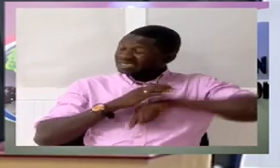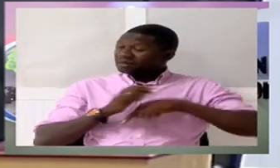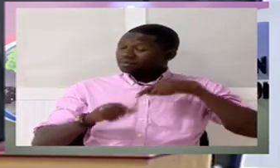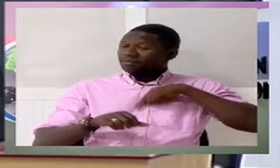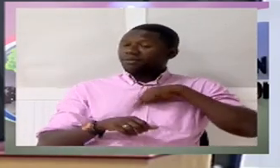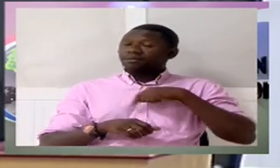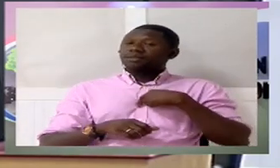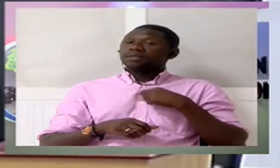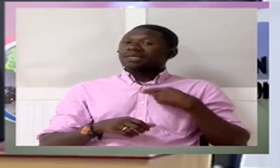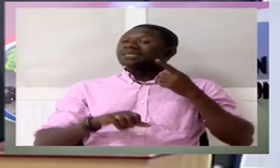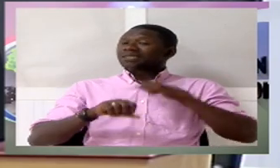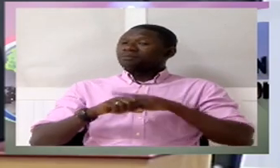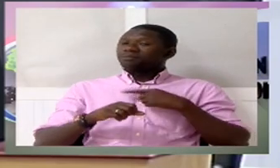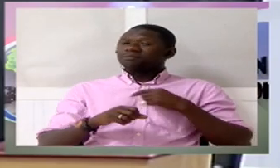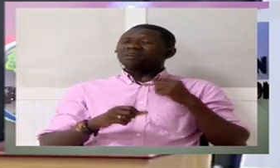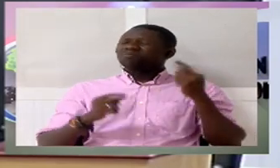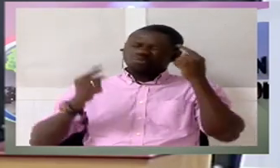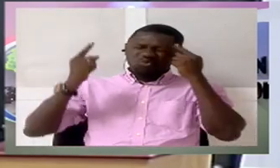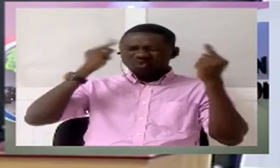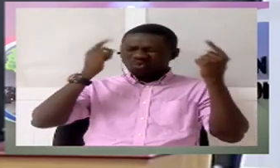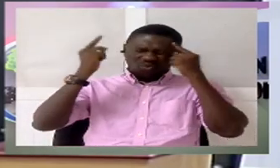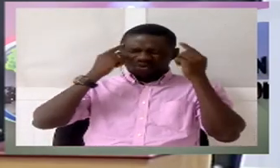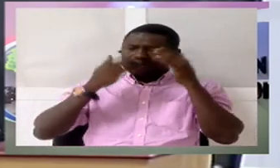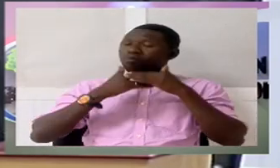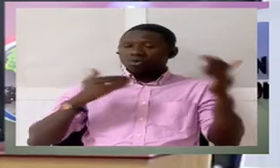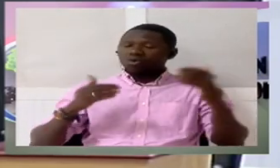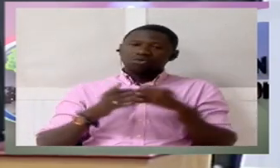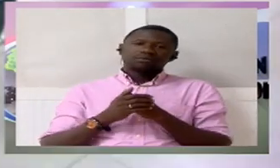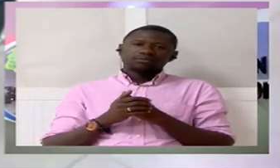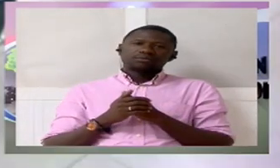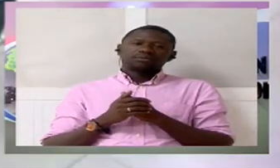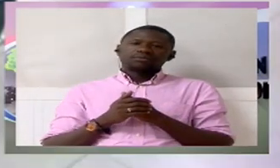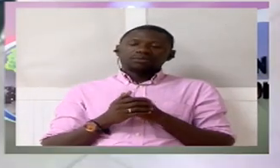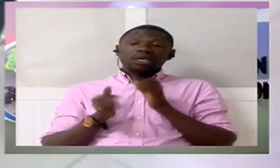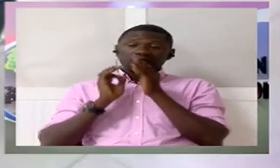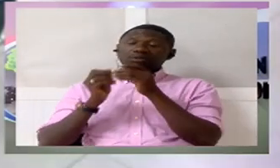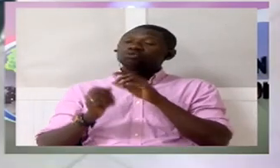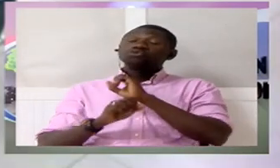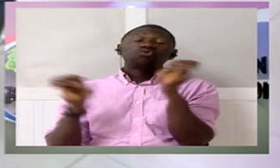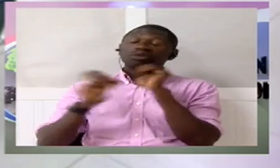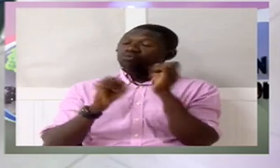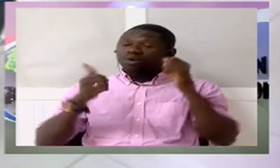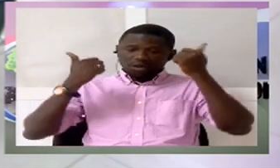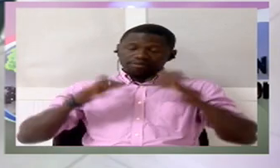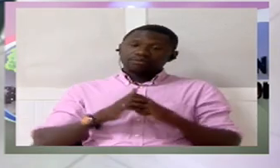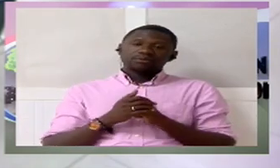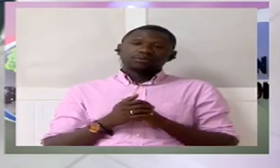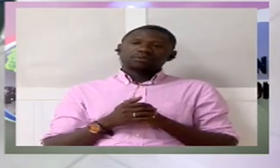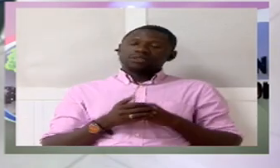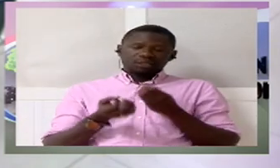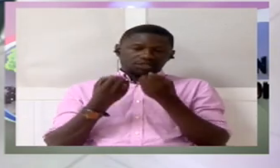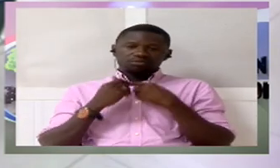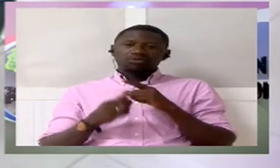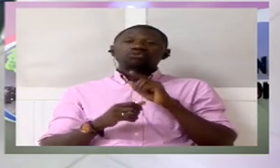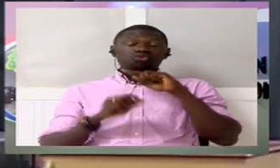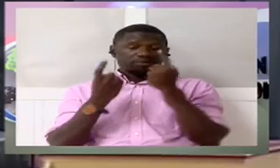inside me, I was more worried than anything. I said to him, nothing will happen. He